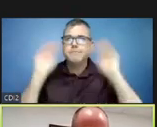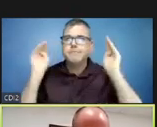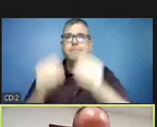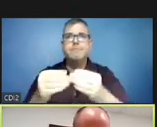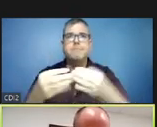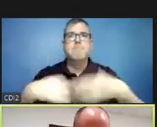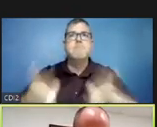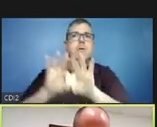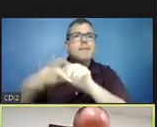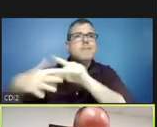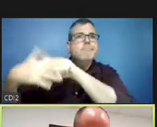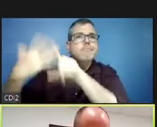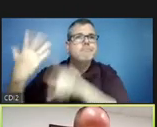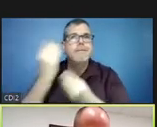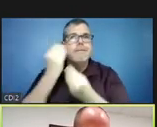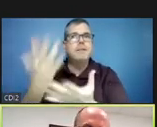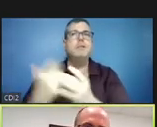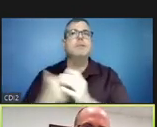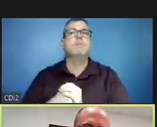move on to the next slide.